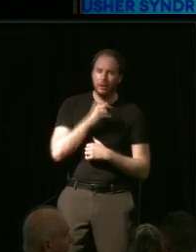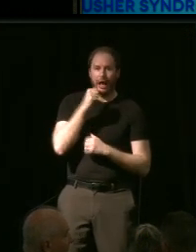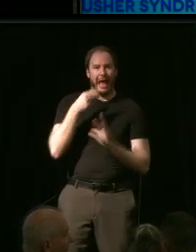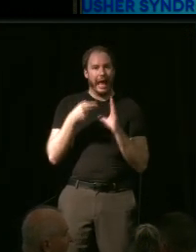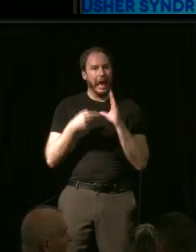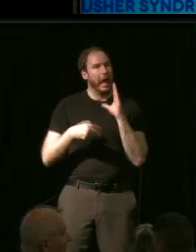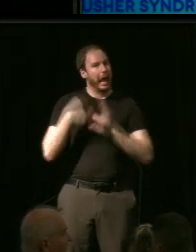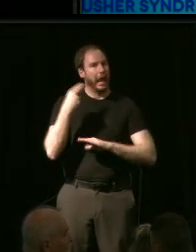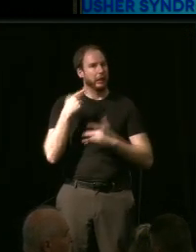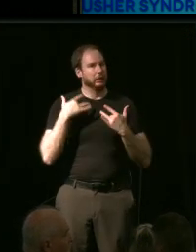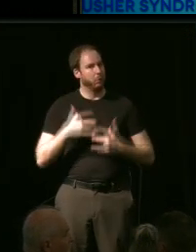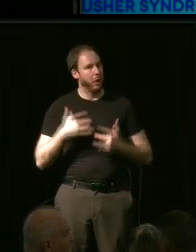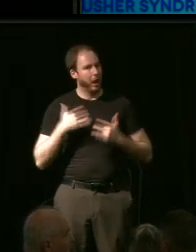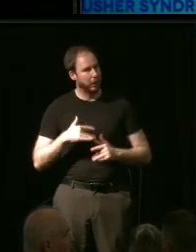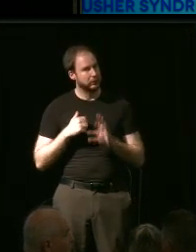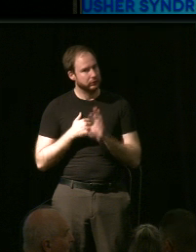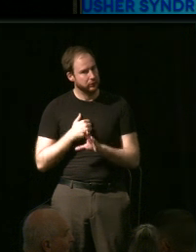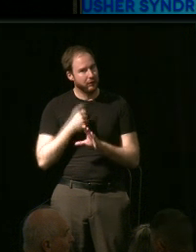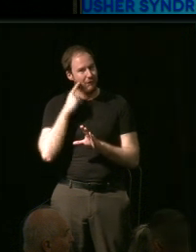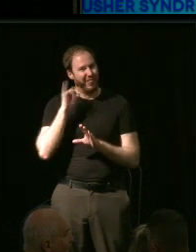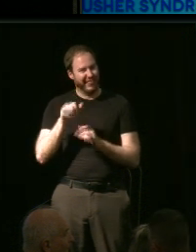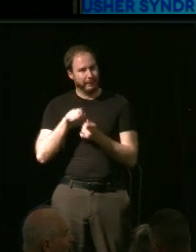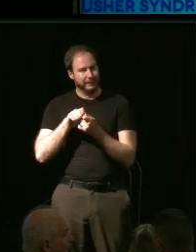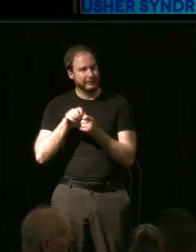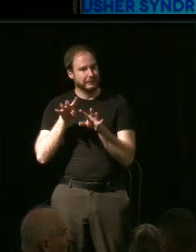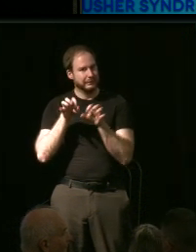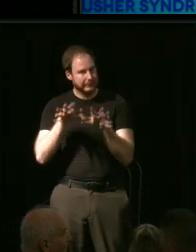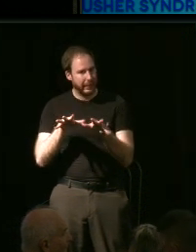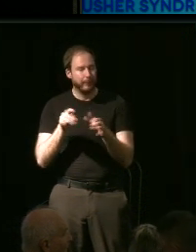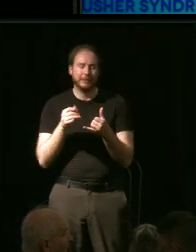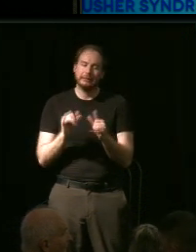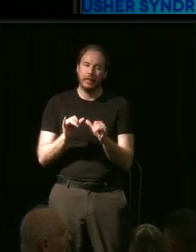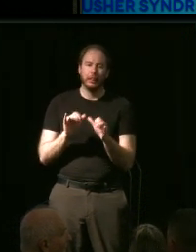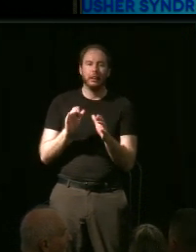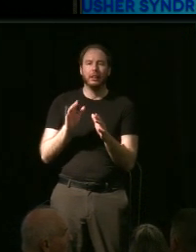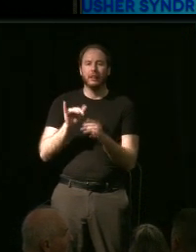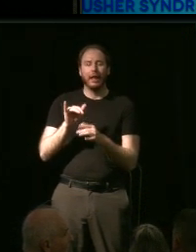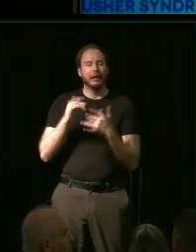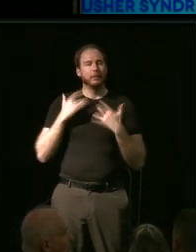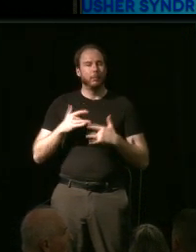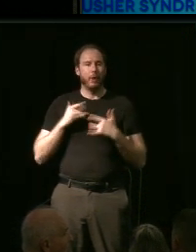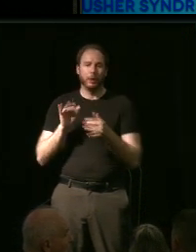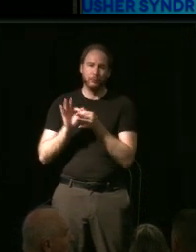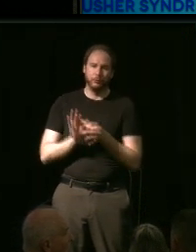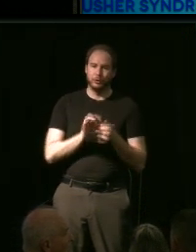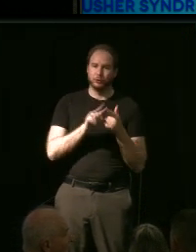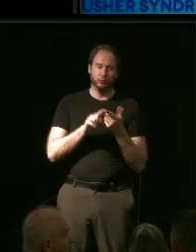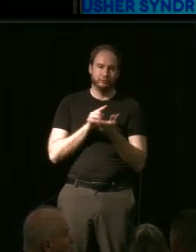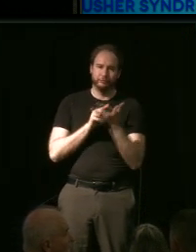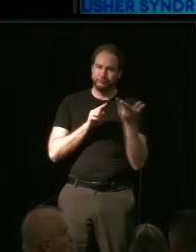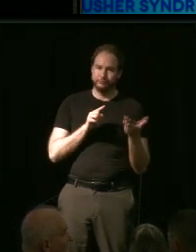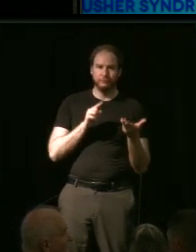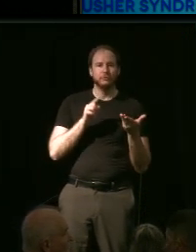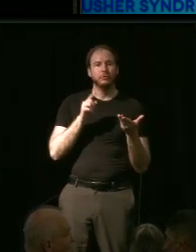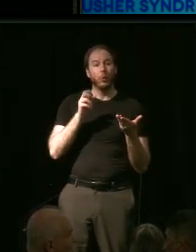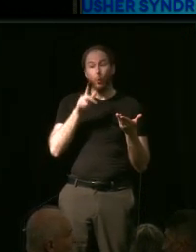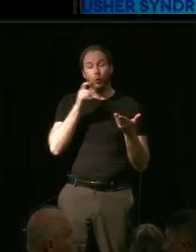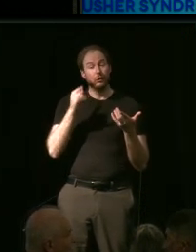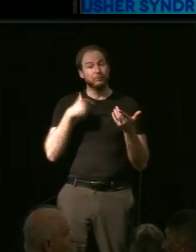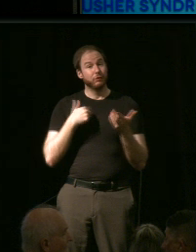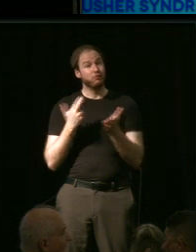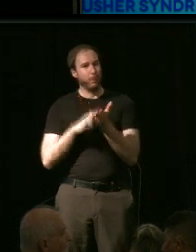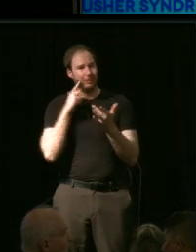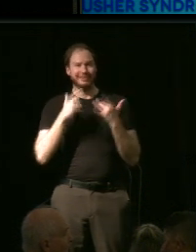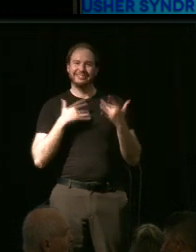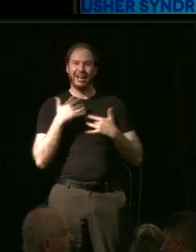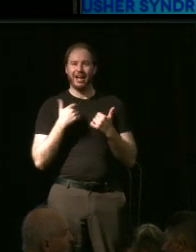in this study, though that might be a bias toward those who are currently enrolling. So we want to make